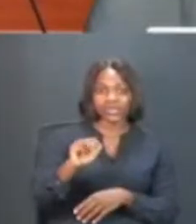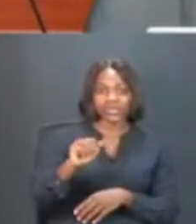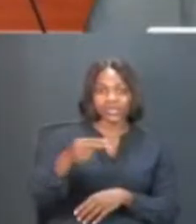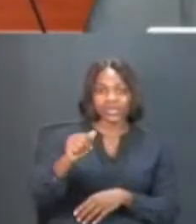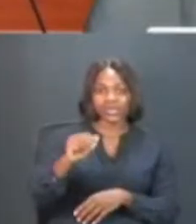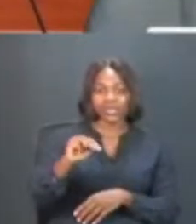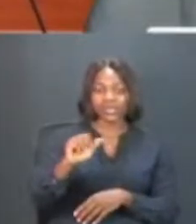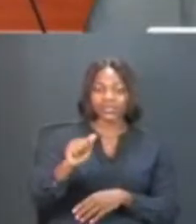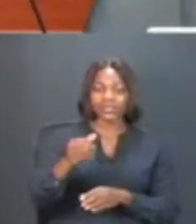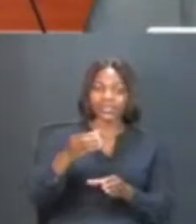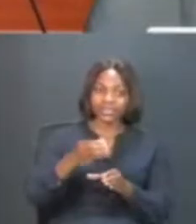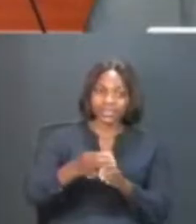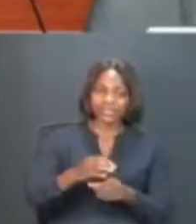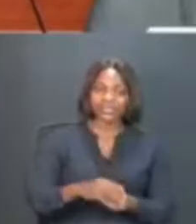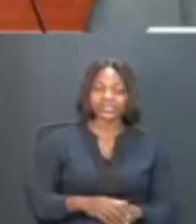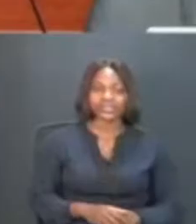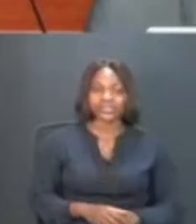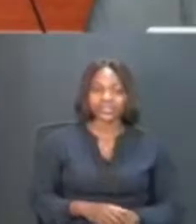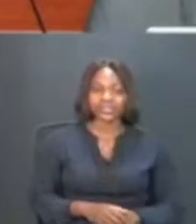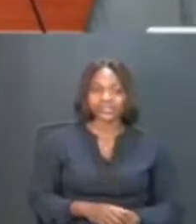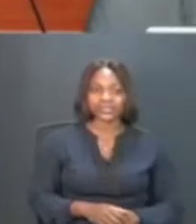1 million cedis is a paltry